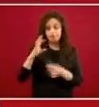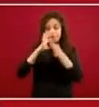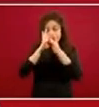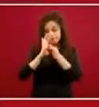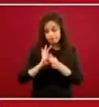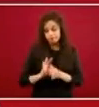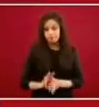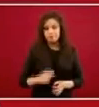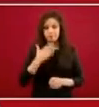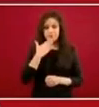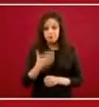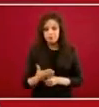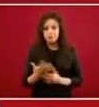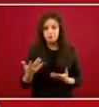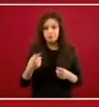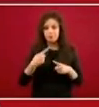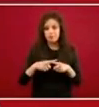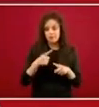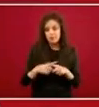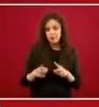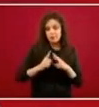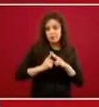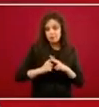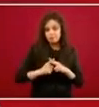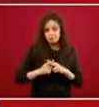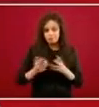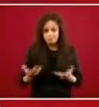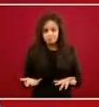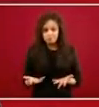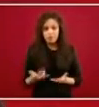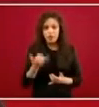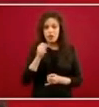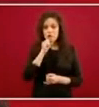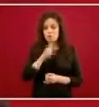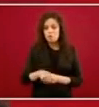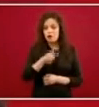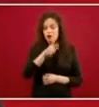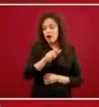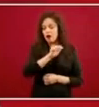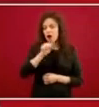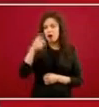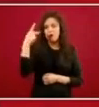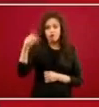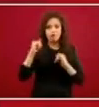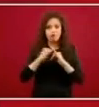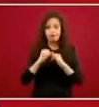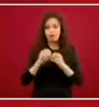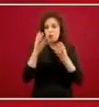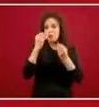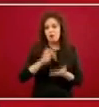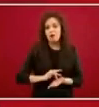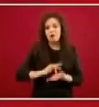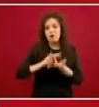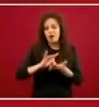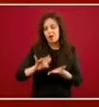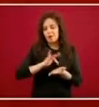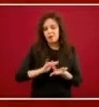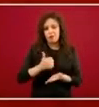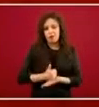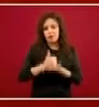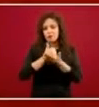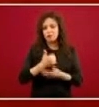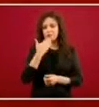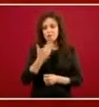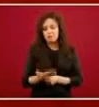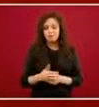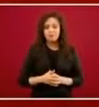been providing very valuable mathematical models and very valuable data for the monitoring